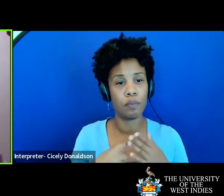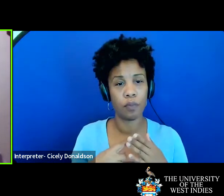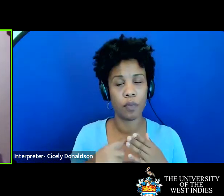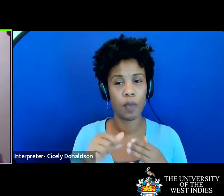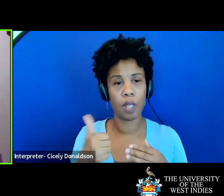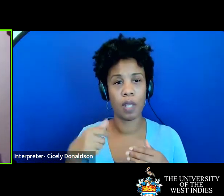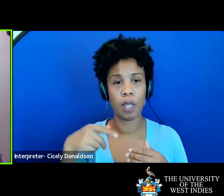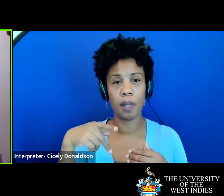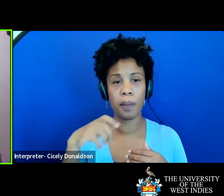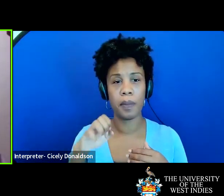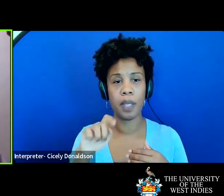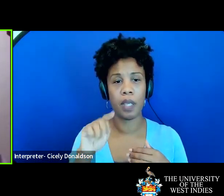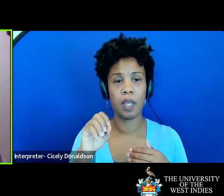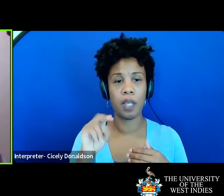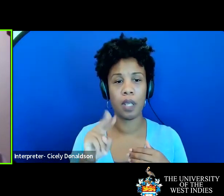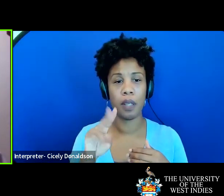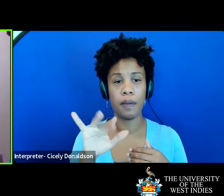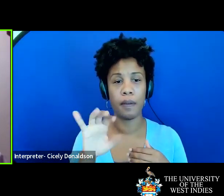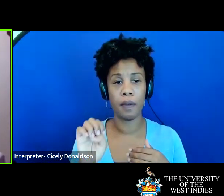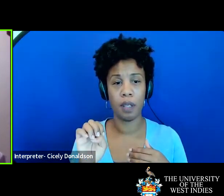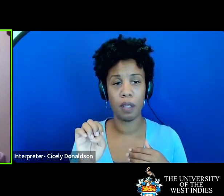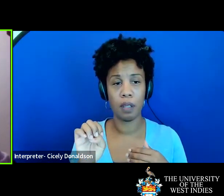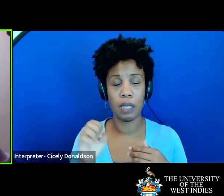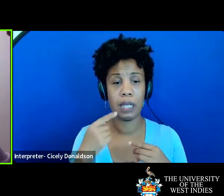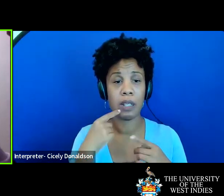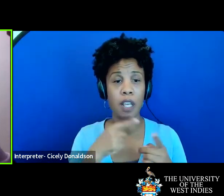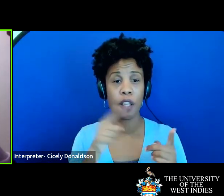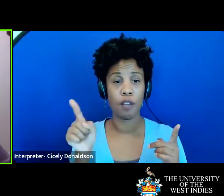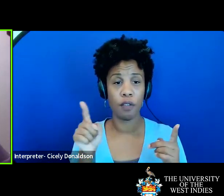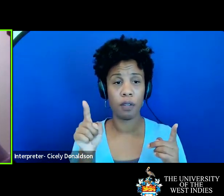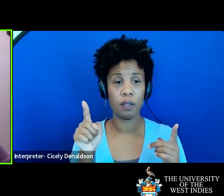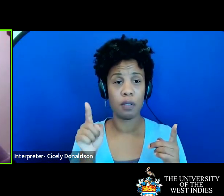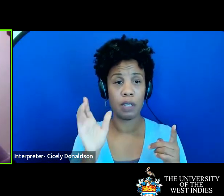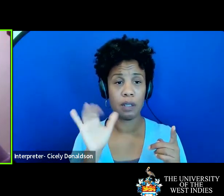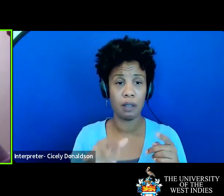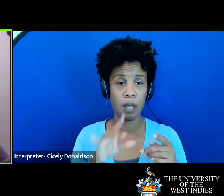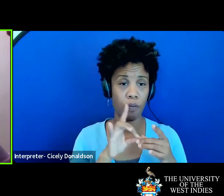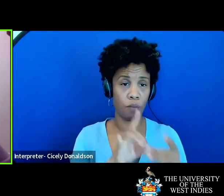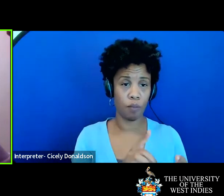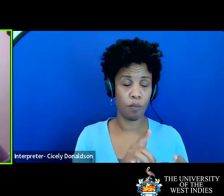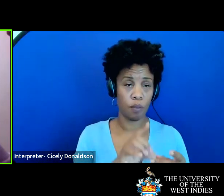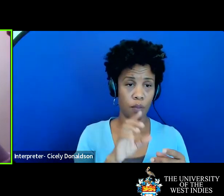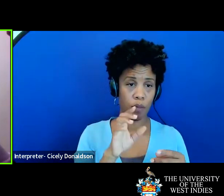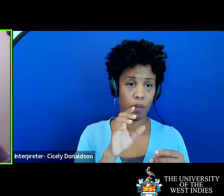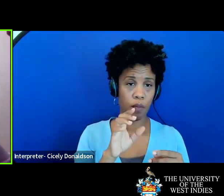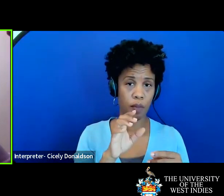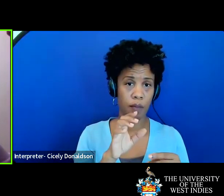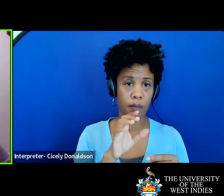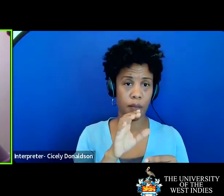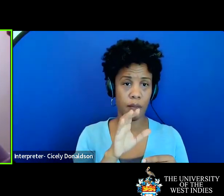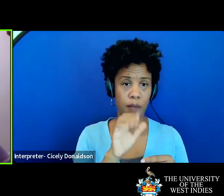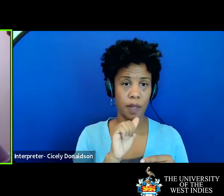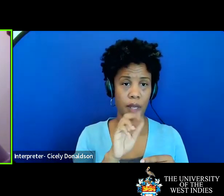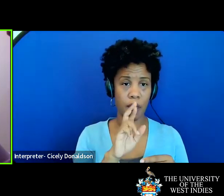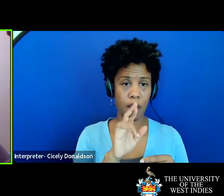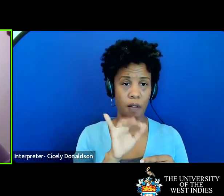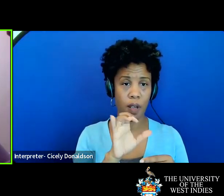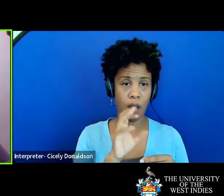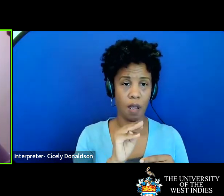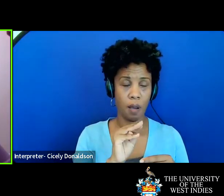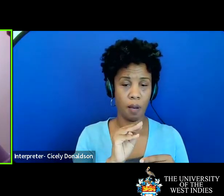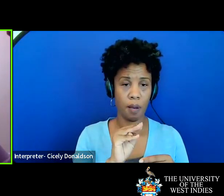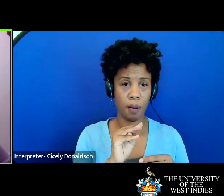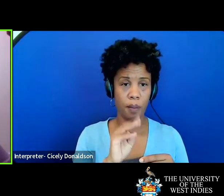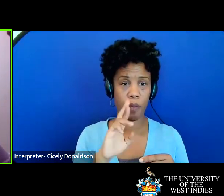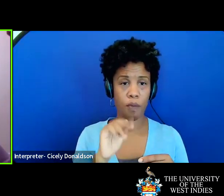Declaration, which is a part of the framework for the CARICOM rapporteur's work on disabilities. And I just